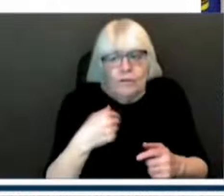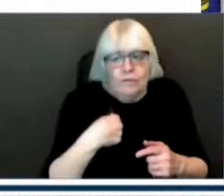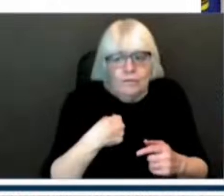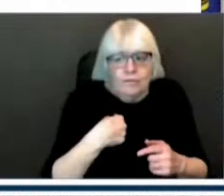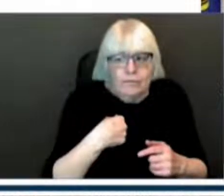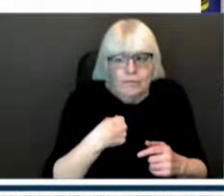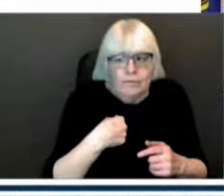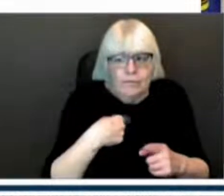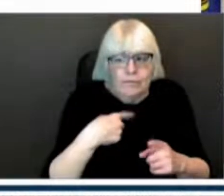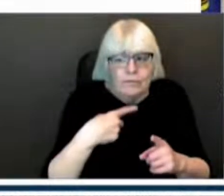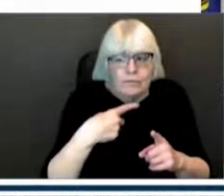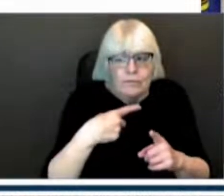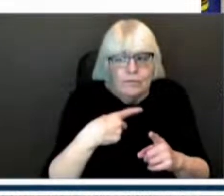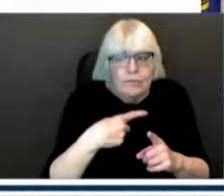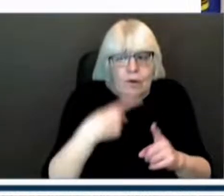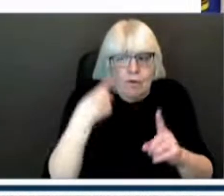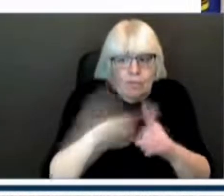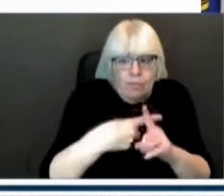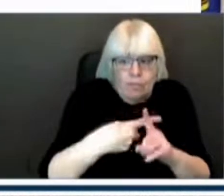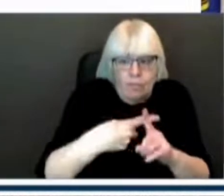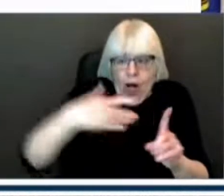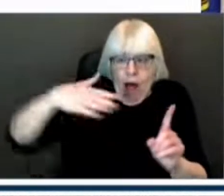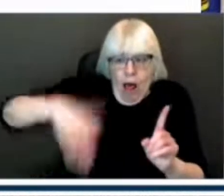long should they wait before rescheduling?